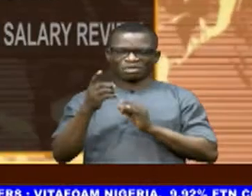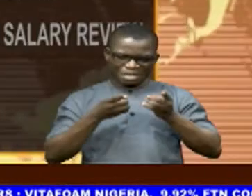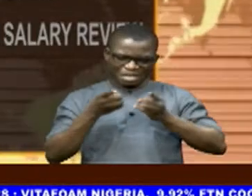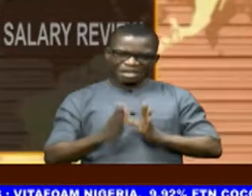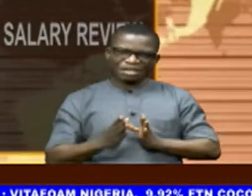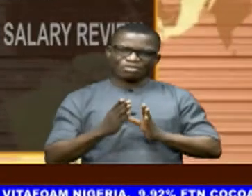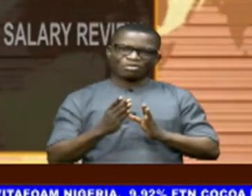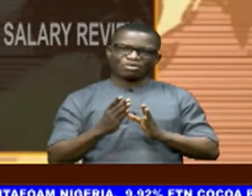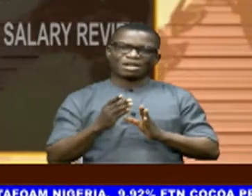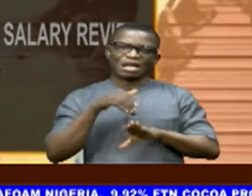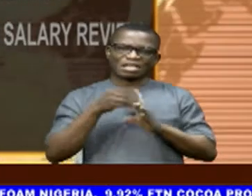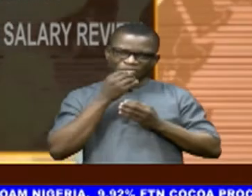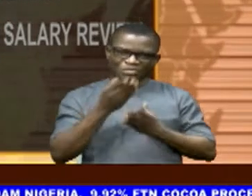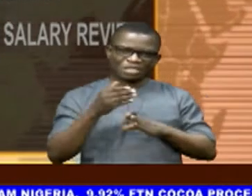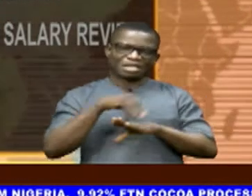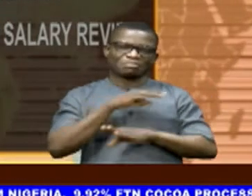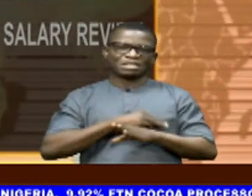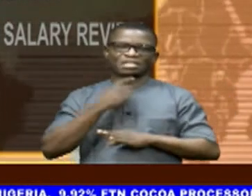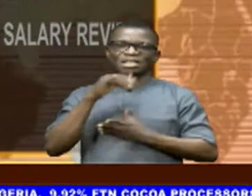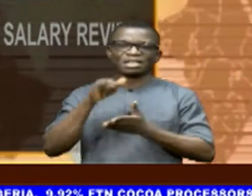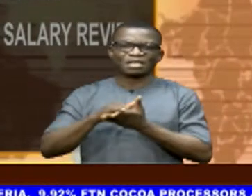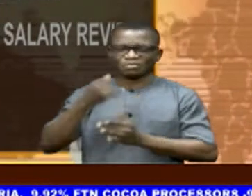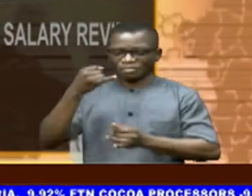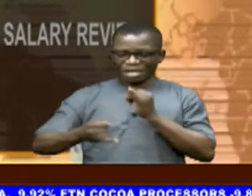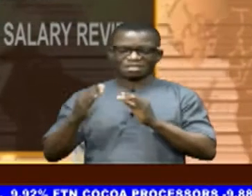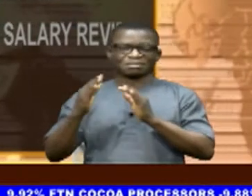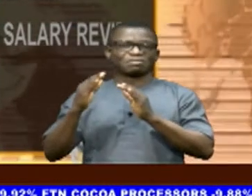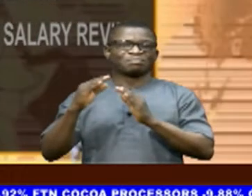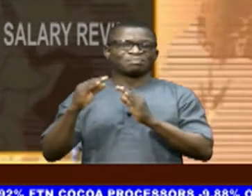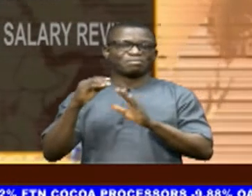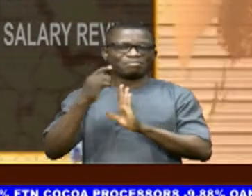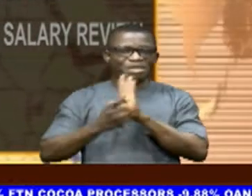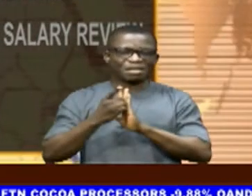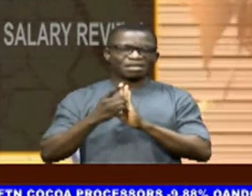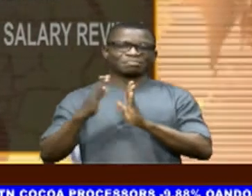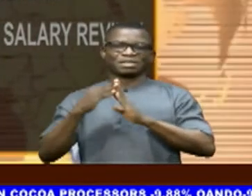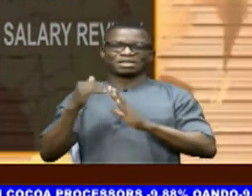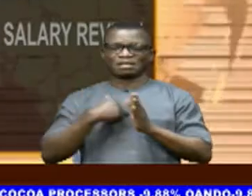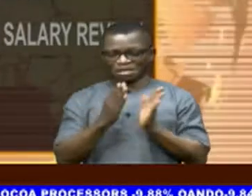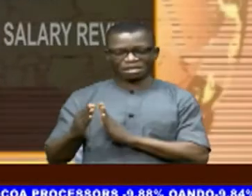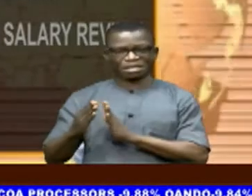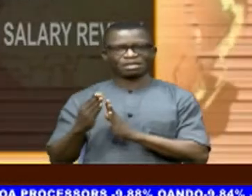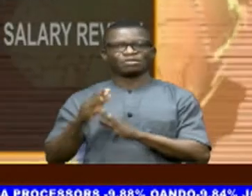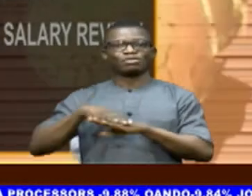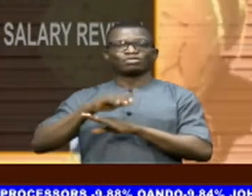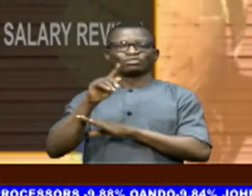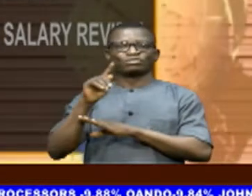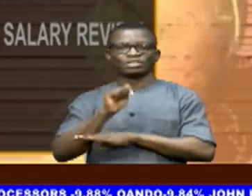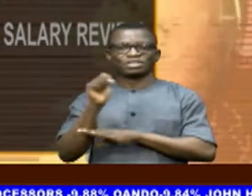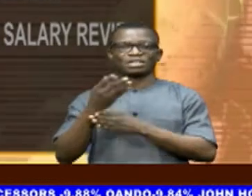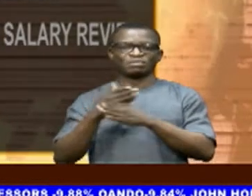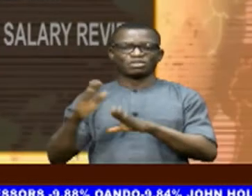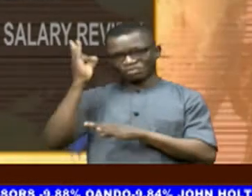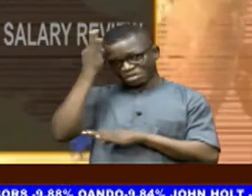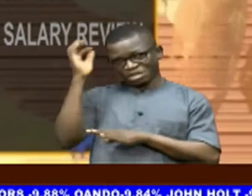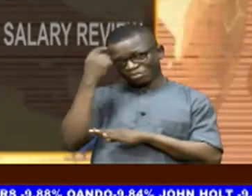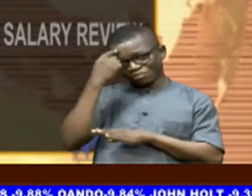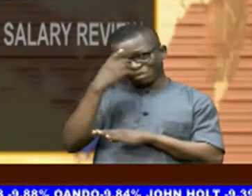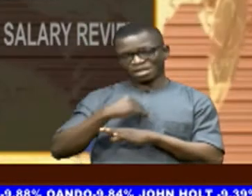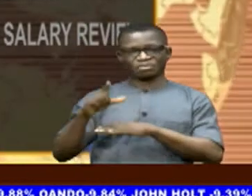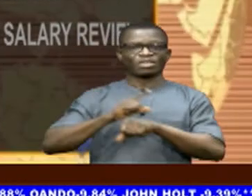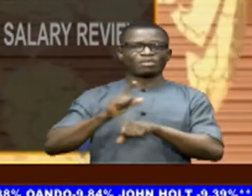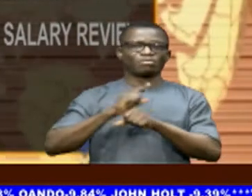Ministry, also claimed that a last-minute meeting has been scheduled for Tuesday between federal government and the Labour to avert the proposed